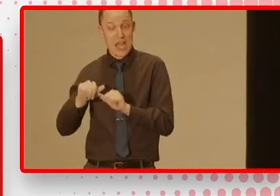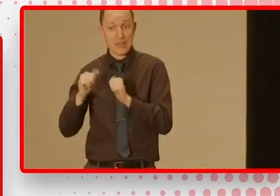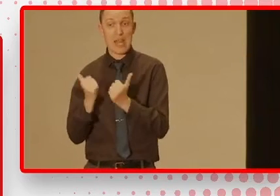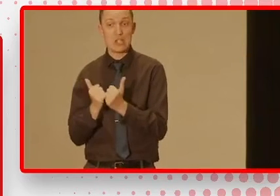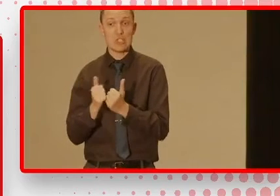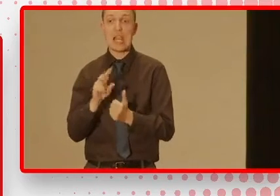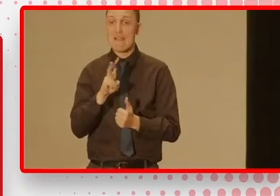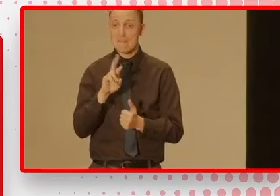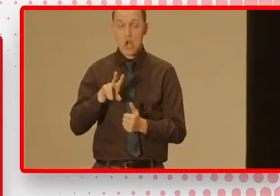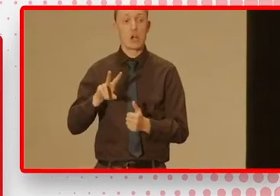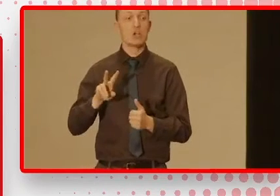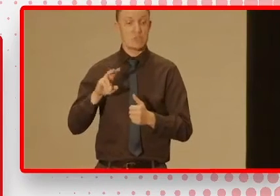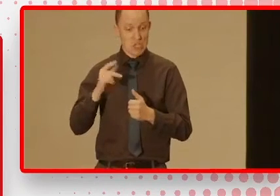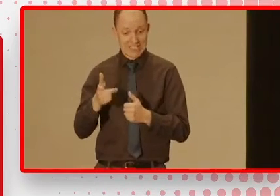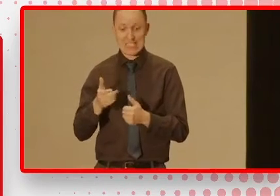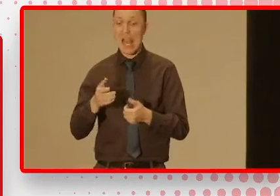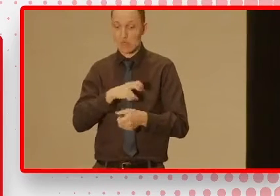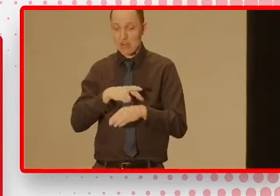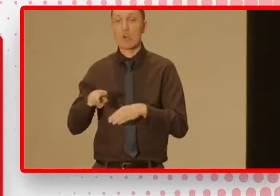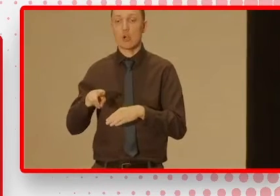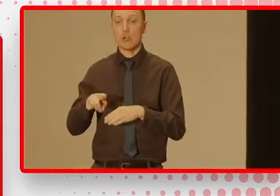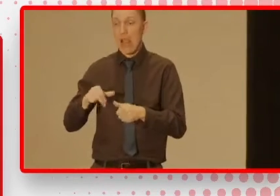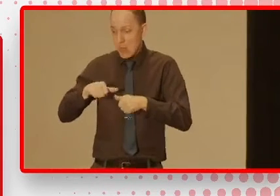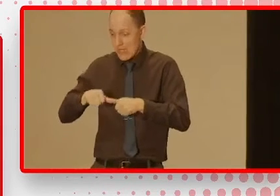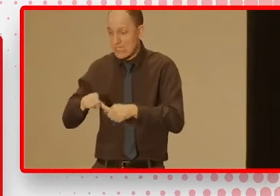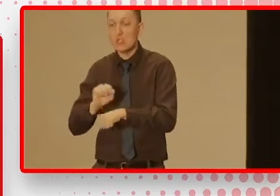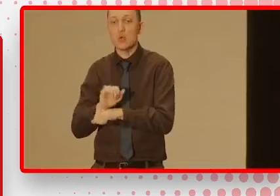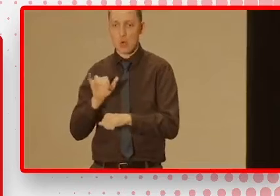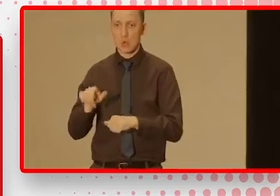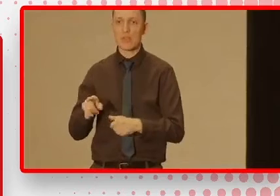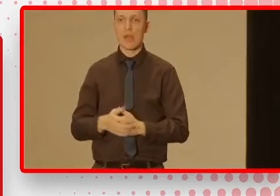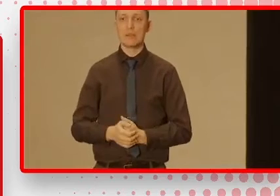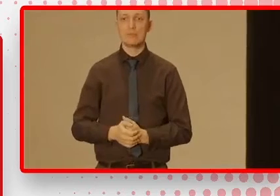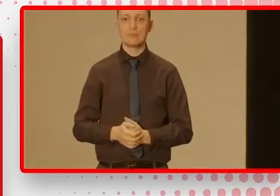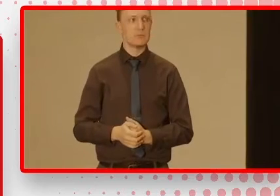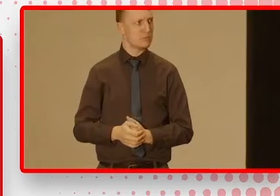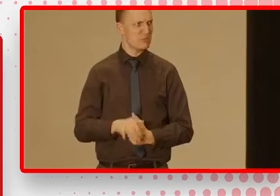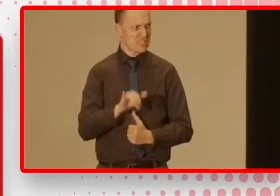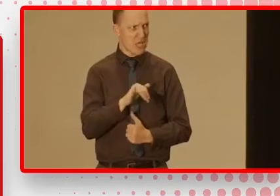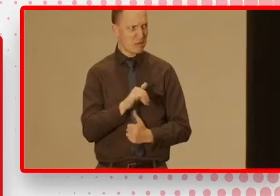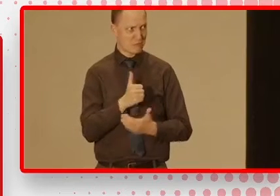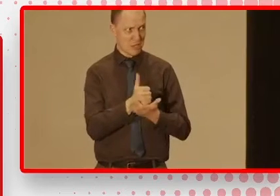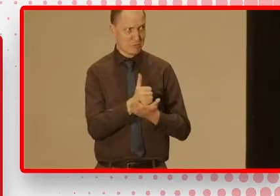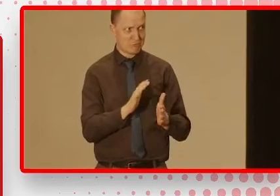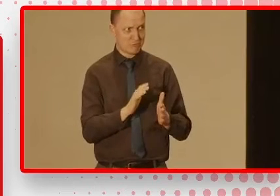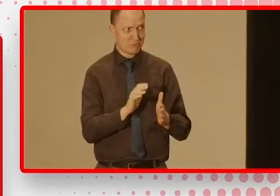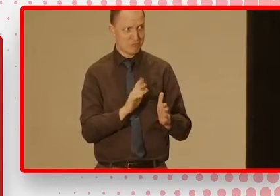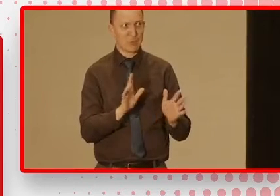continue to work with that provider as they work with you. Does that help? Okay.